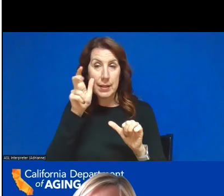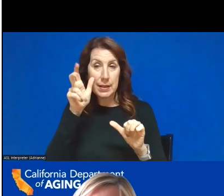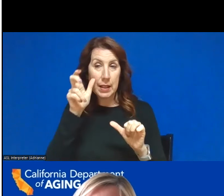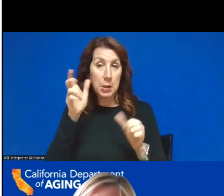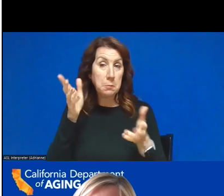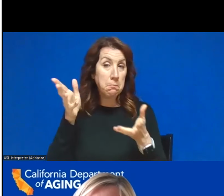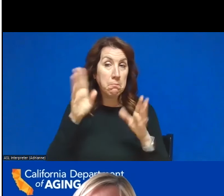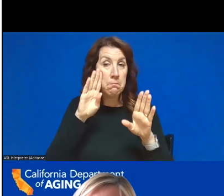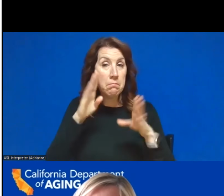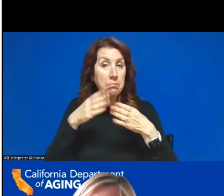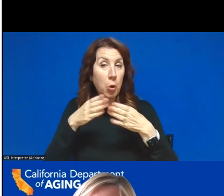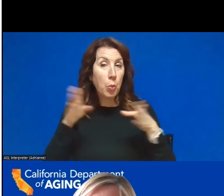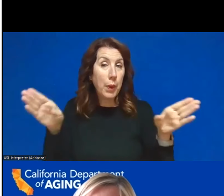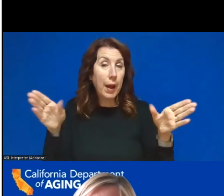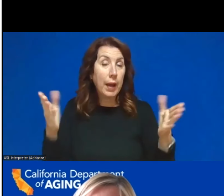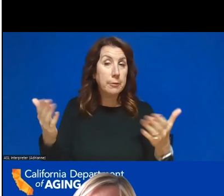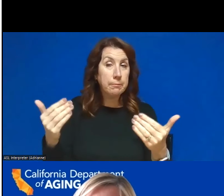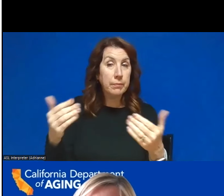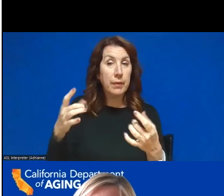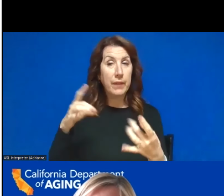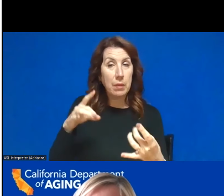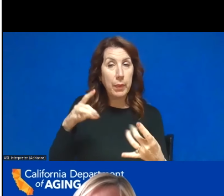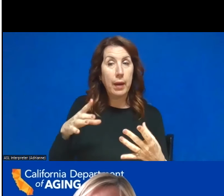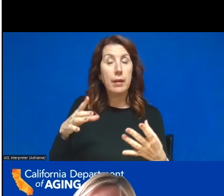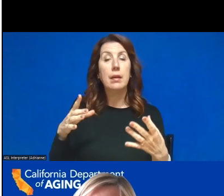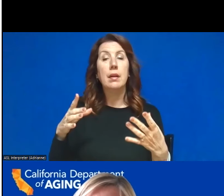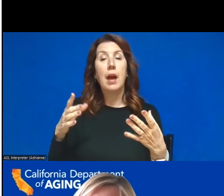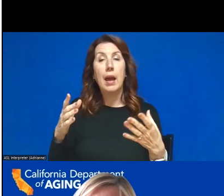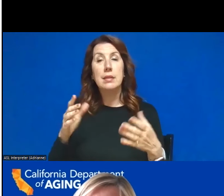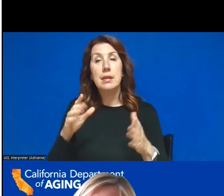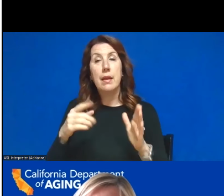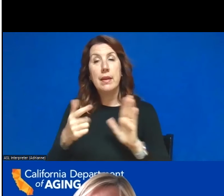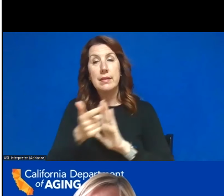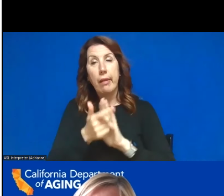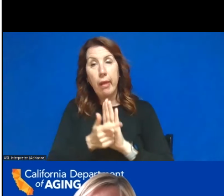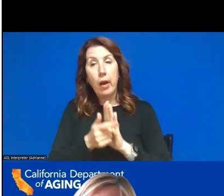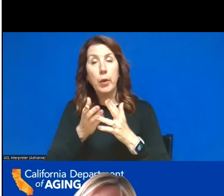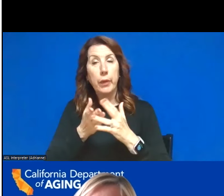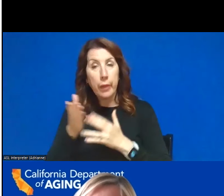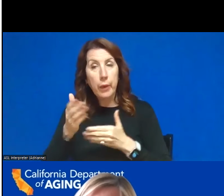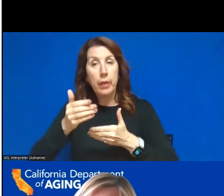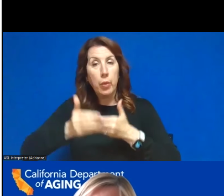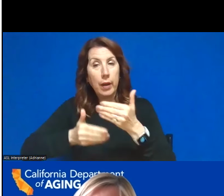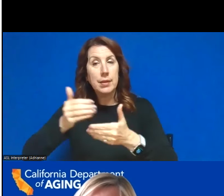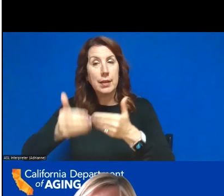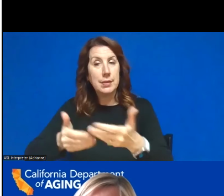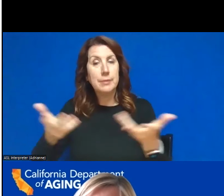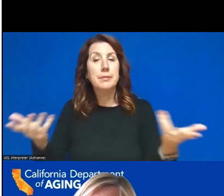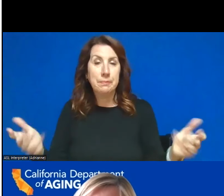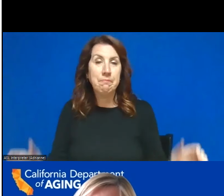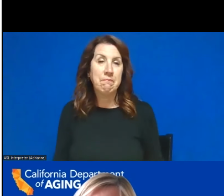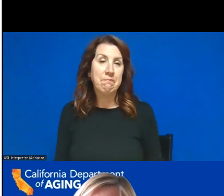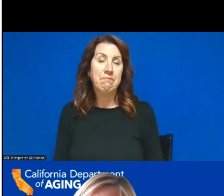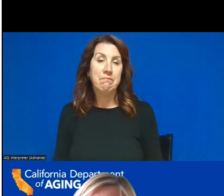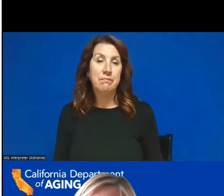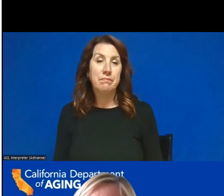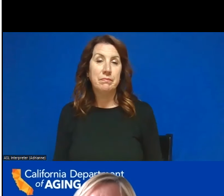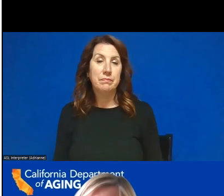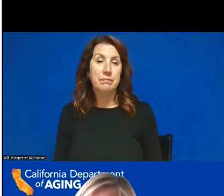and listen to feedback as this bill moves through its process. Yeah, certainly look forward